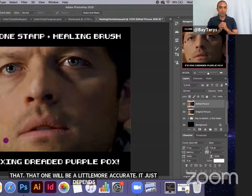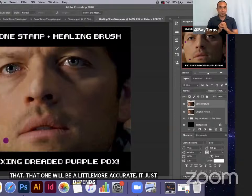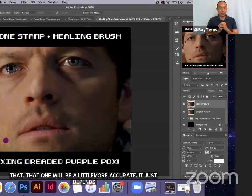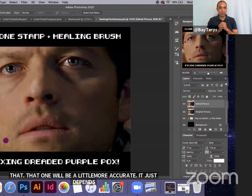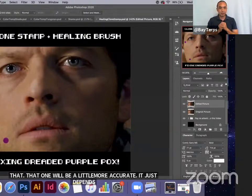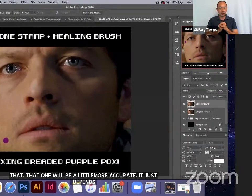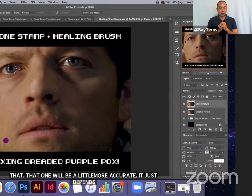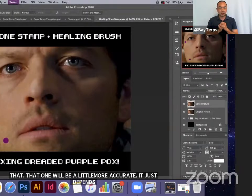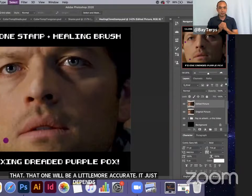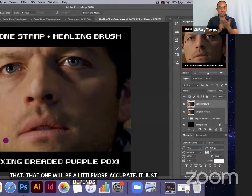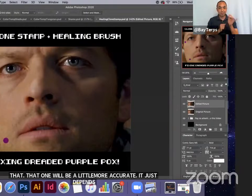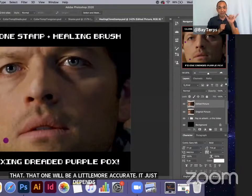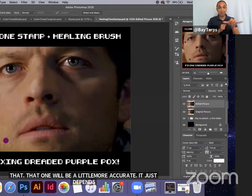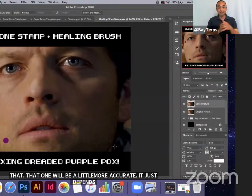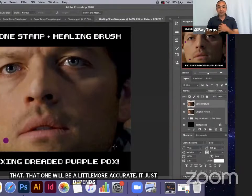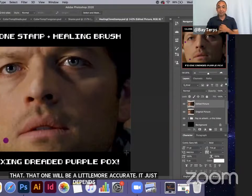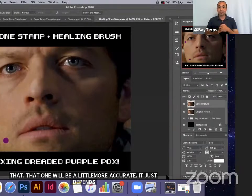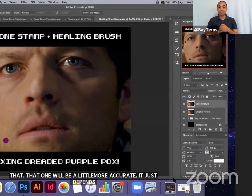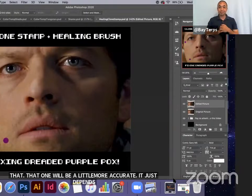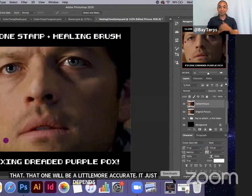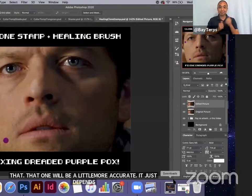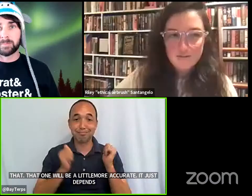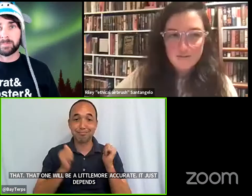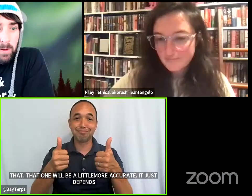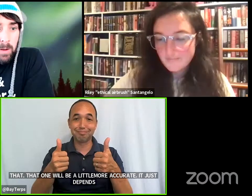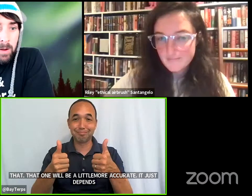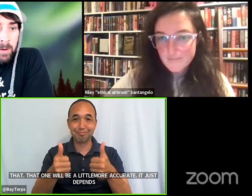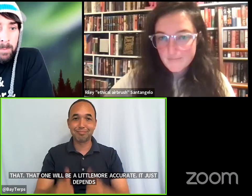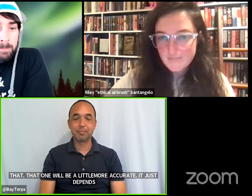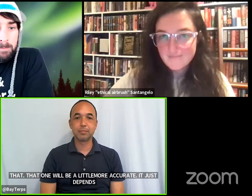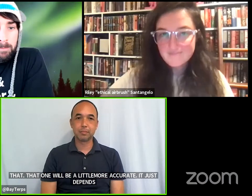So that's that. You're welcome. Yeah.